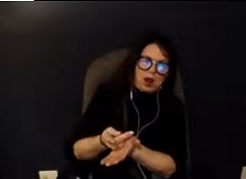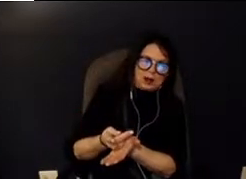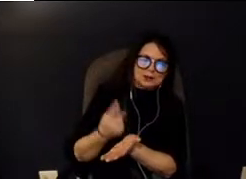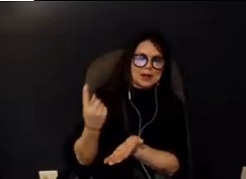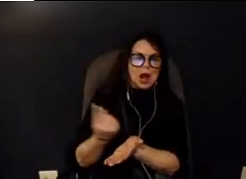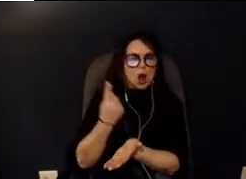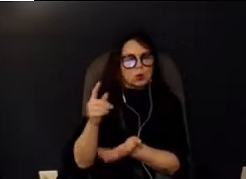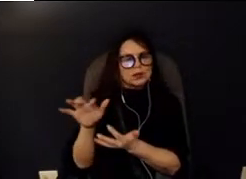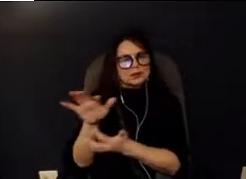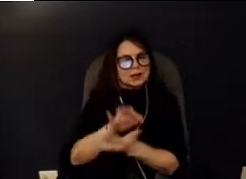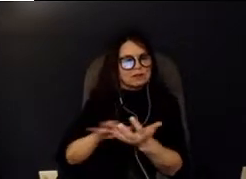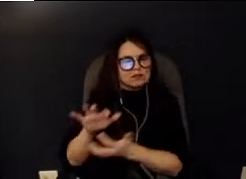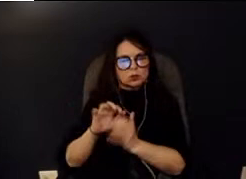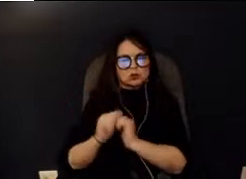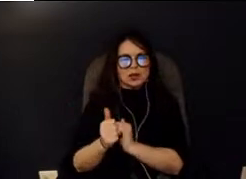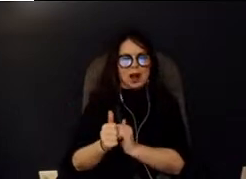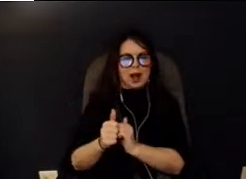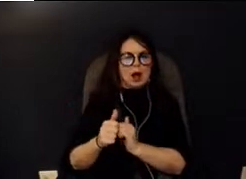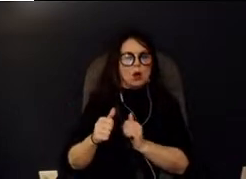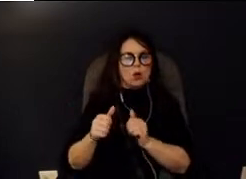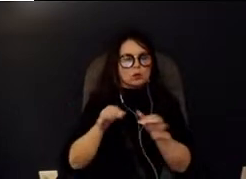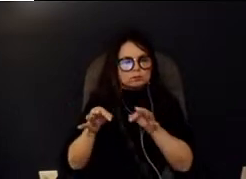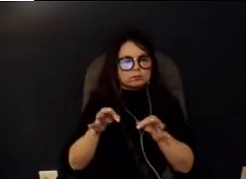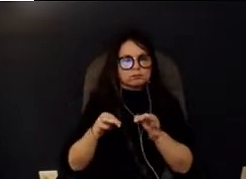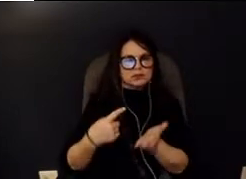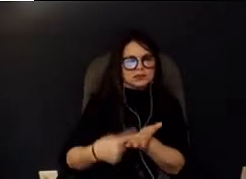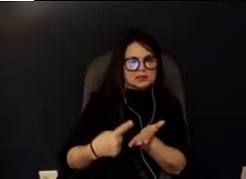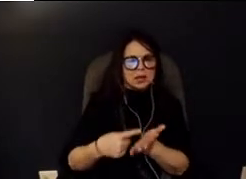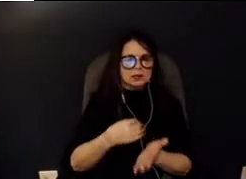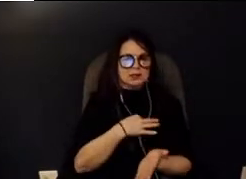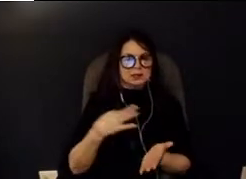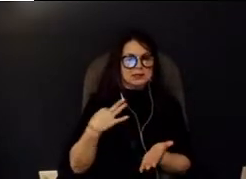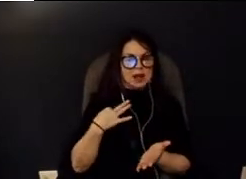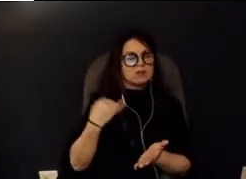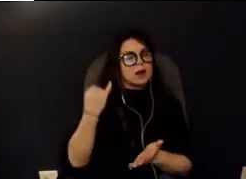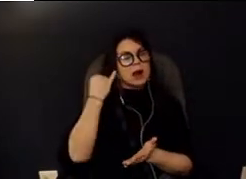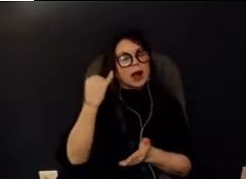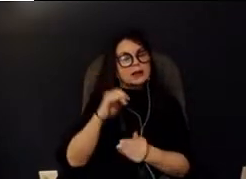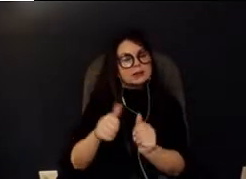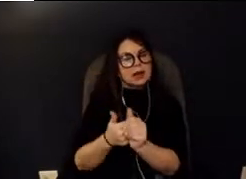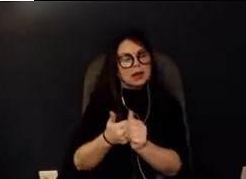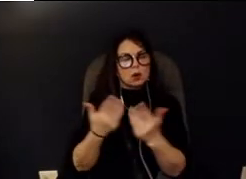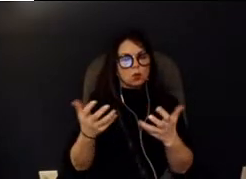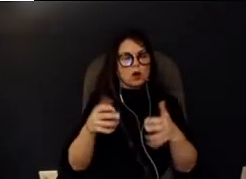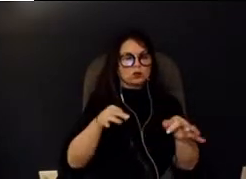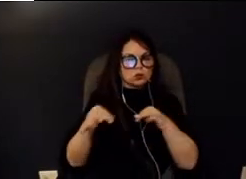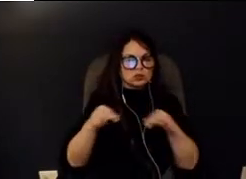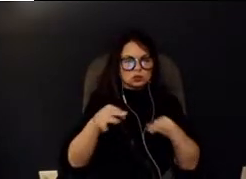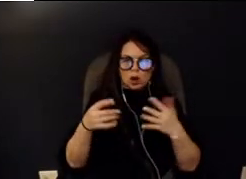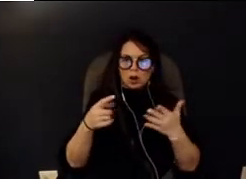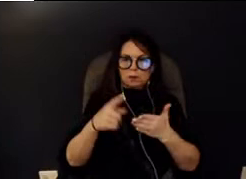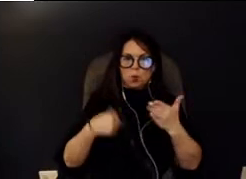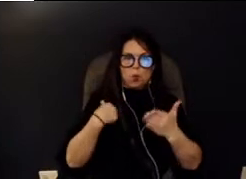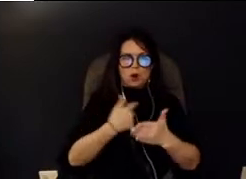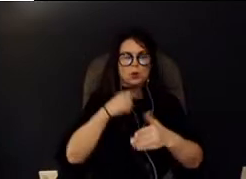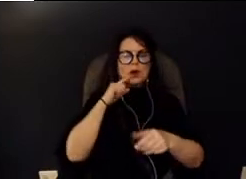staffing. The idea here is to describe what we're actually funding in the 2021 budget, which turns out to